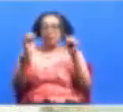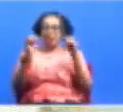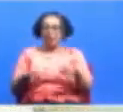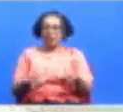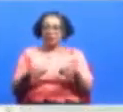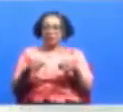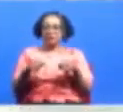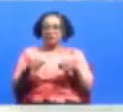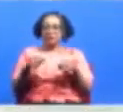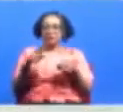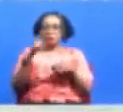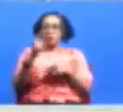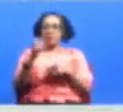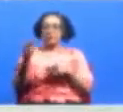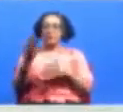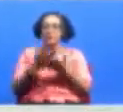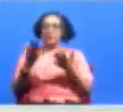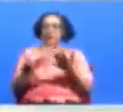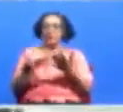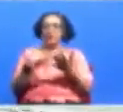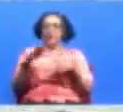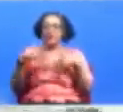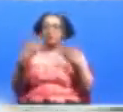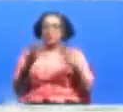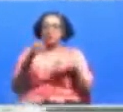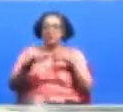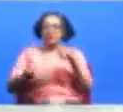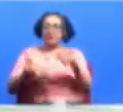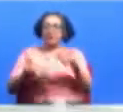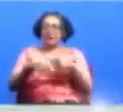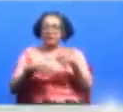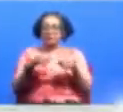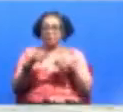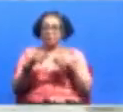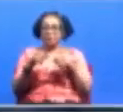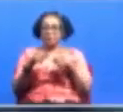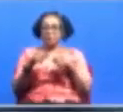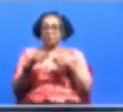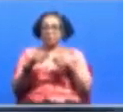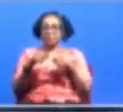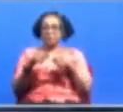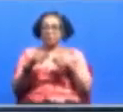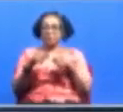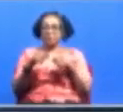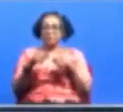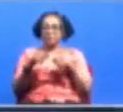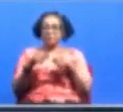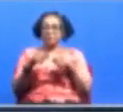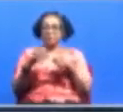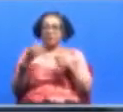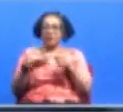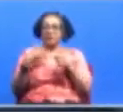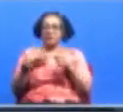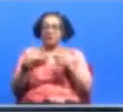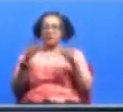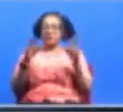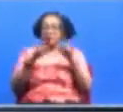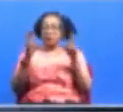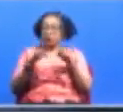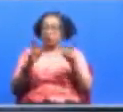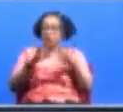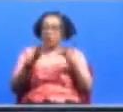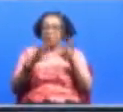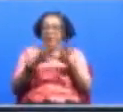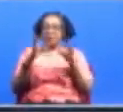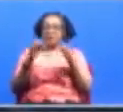and that's one of the things I like about cycling, and that's why I'm a cyclist. Nancy, securing the International Olympic Committee Solidarity